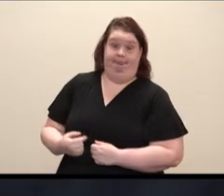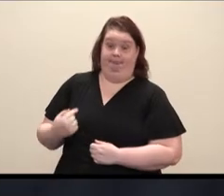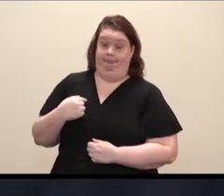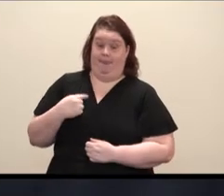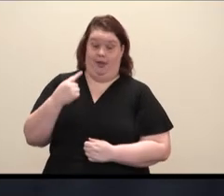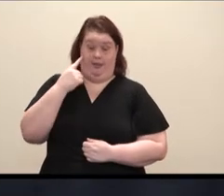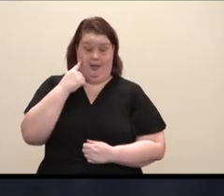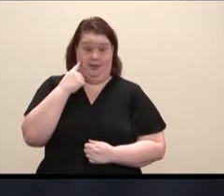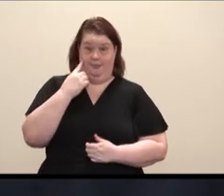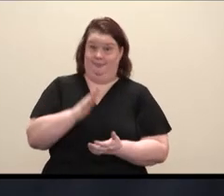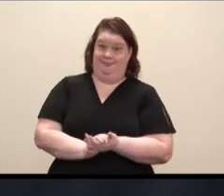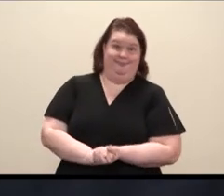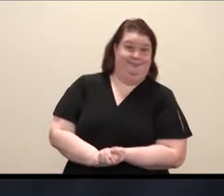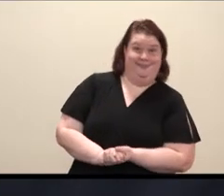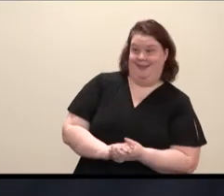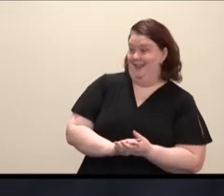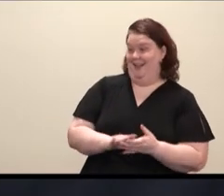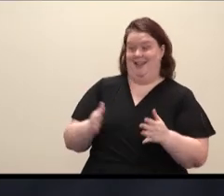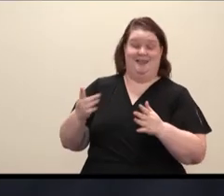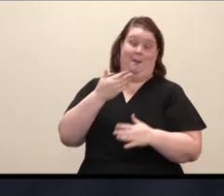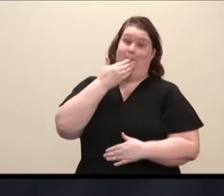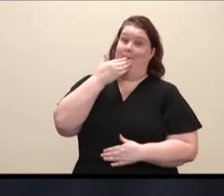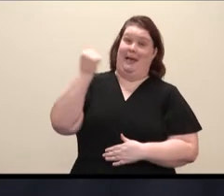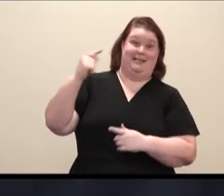I think it's better than sliced bread, as they say.